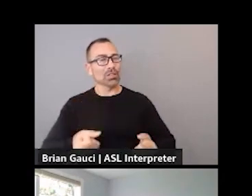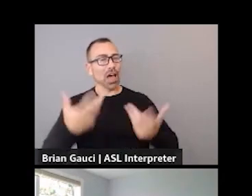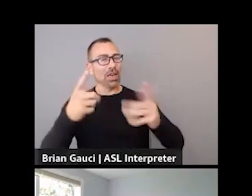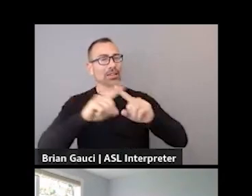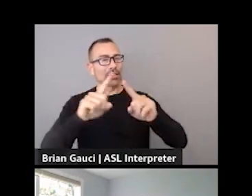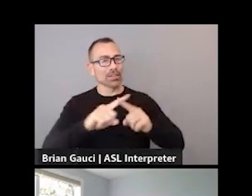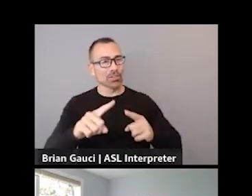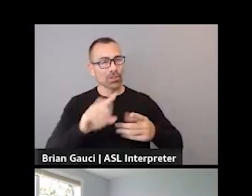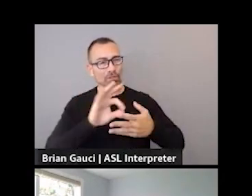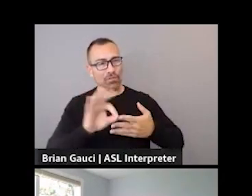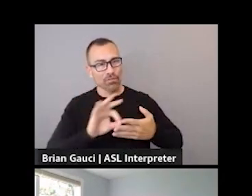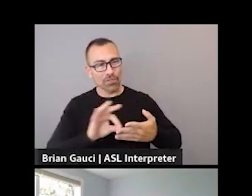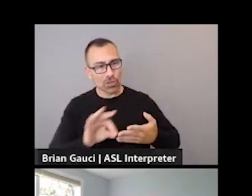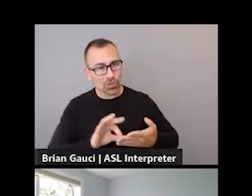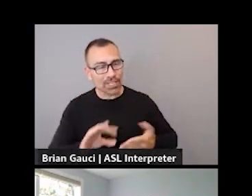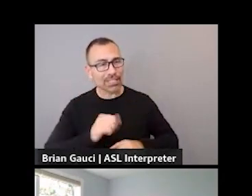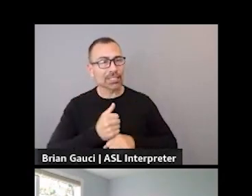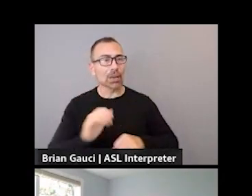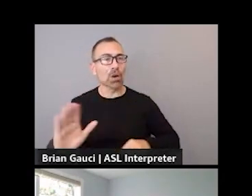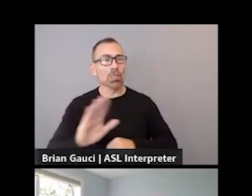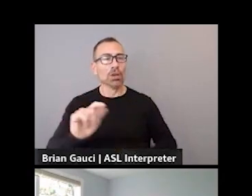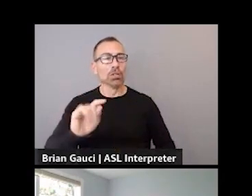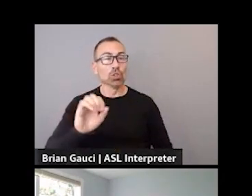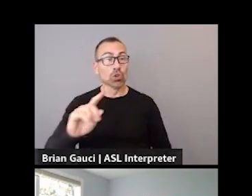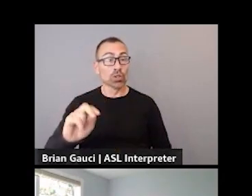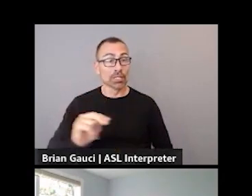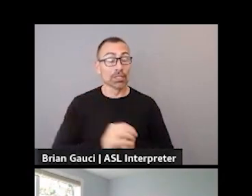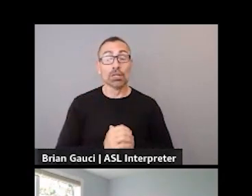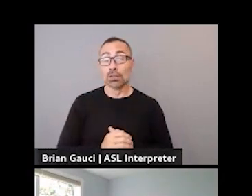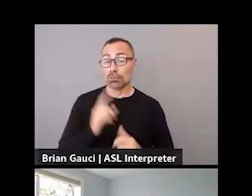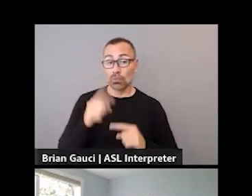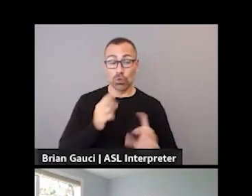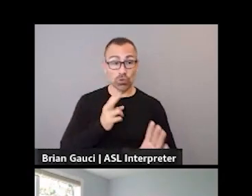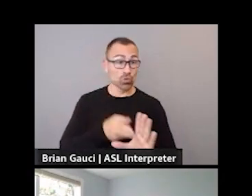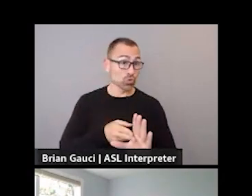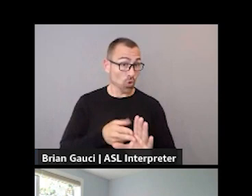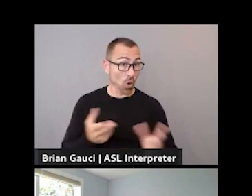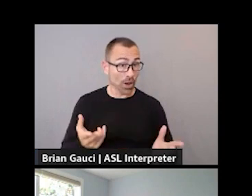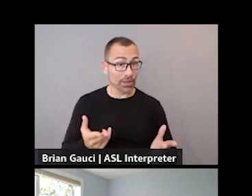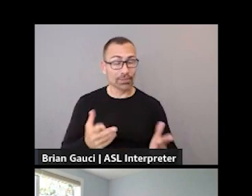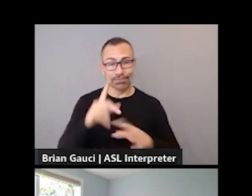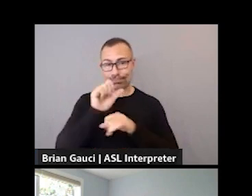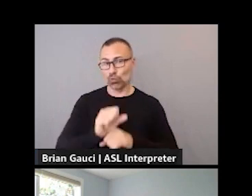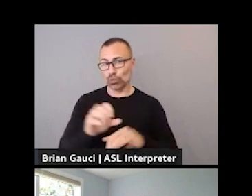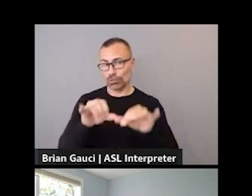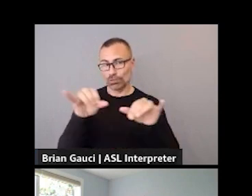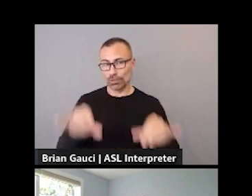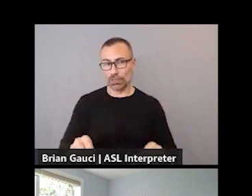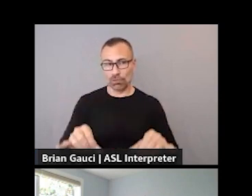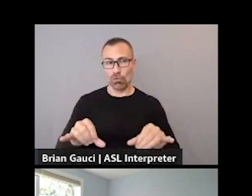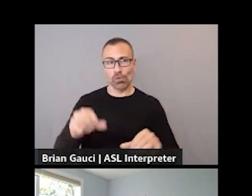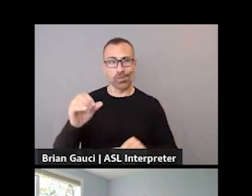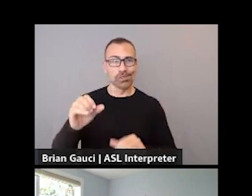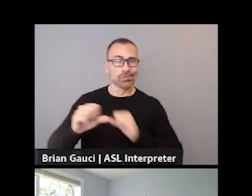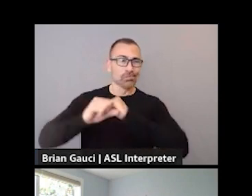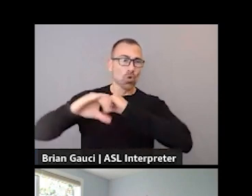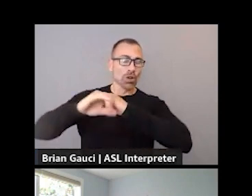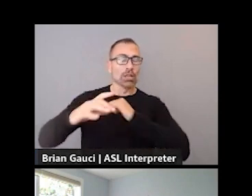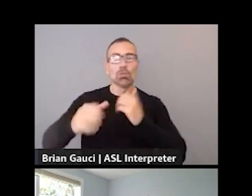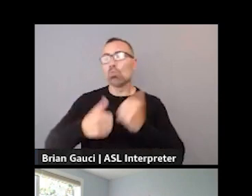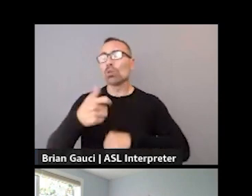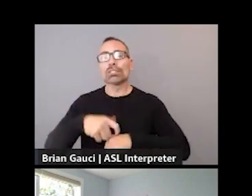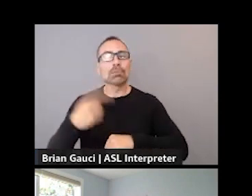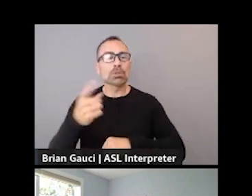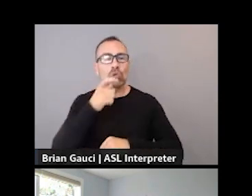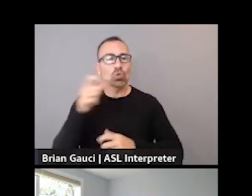their token. And as you join, in a traditional system, in our traditional broadcast system, it's usually someone who's just